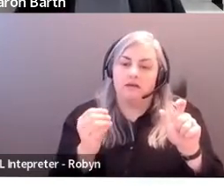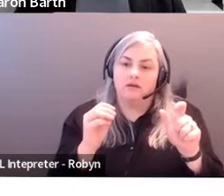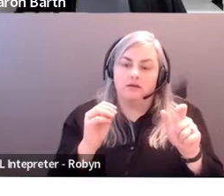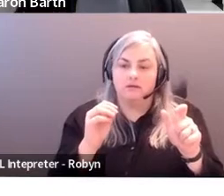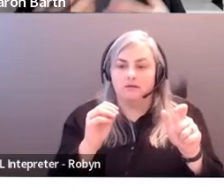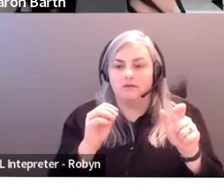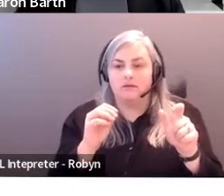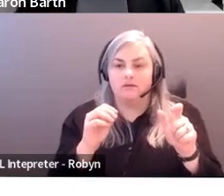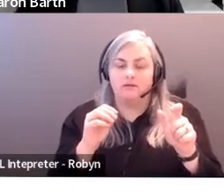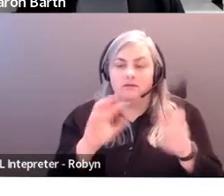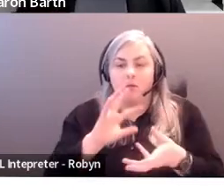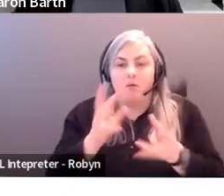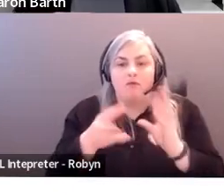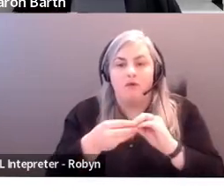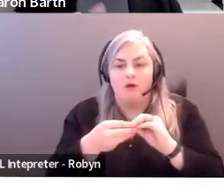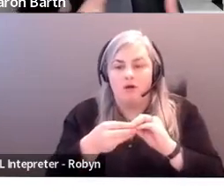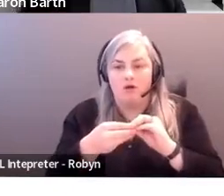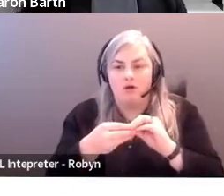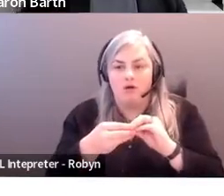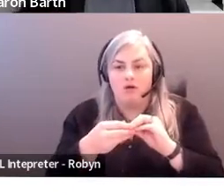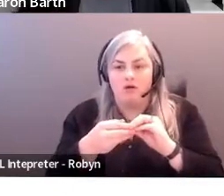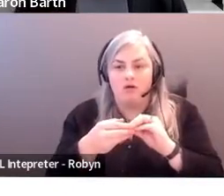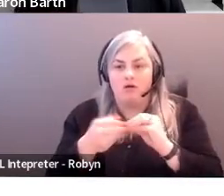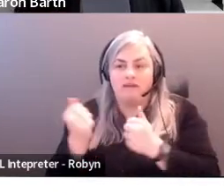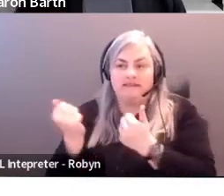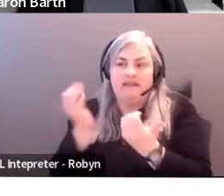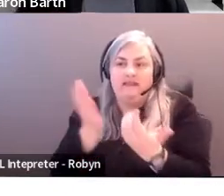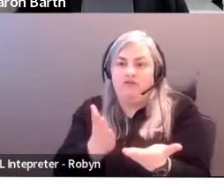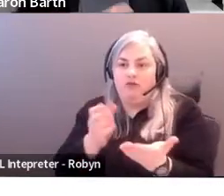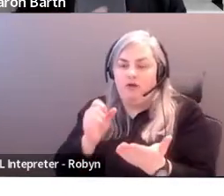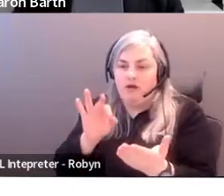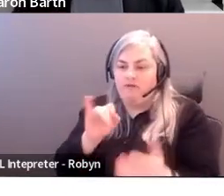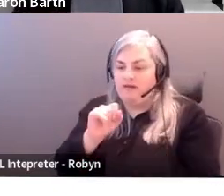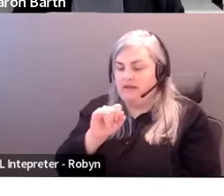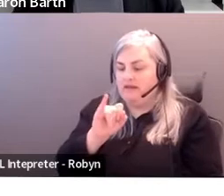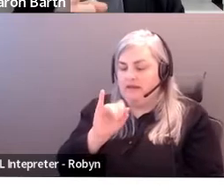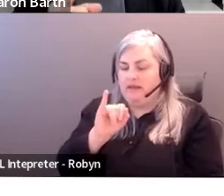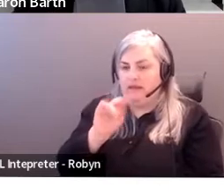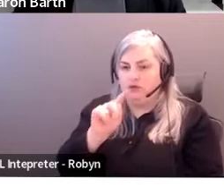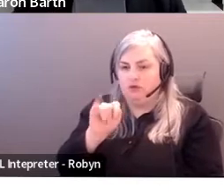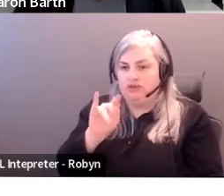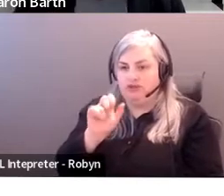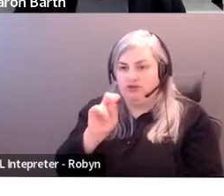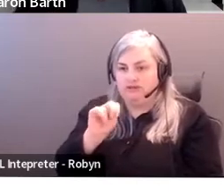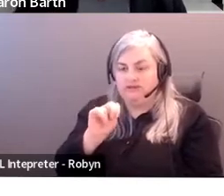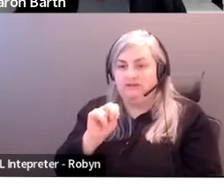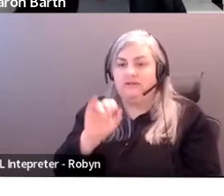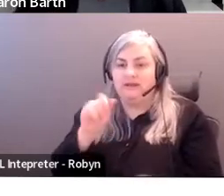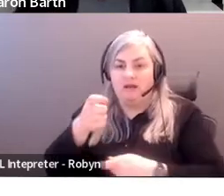overall satisfactory deliverance of intuition. The trade-off is it's not always